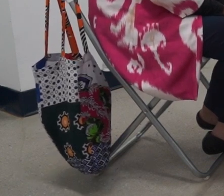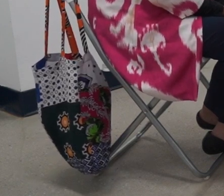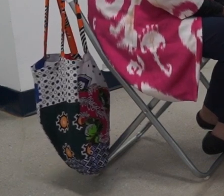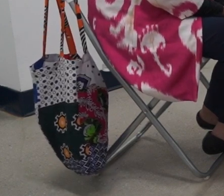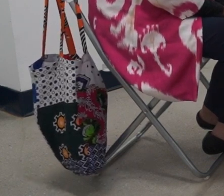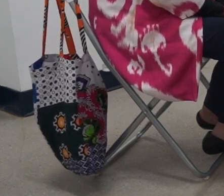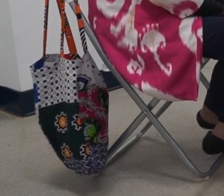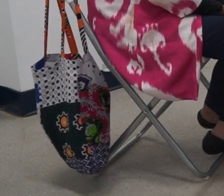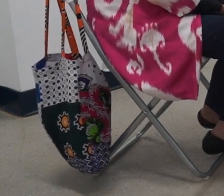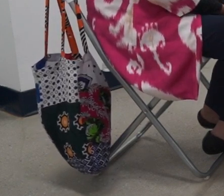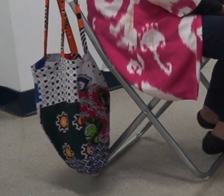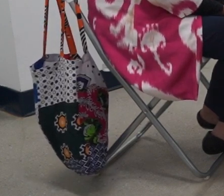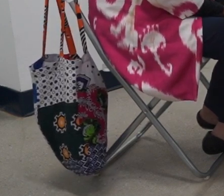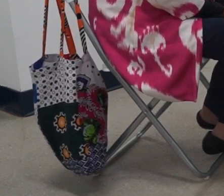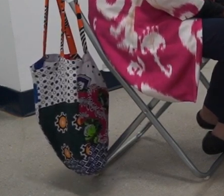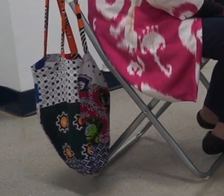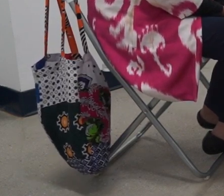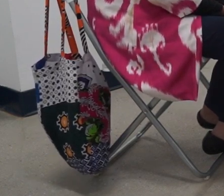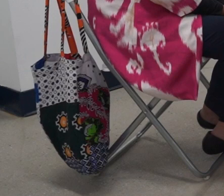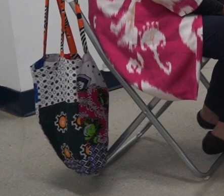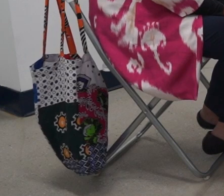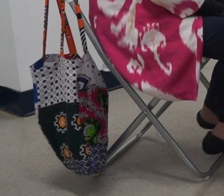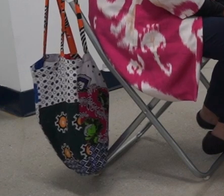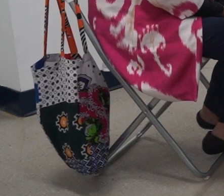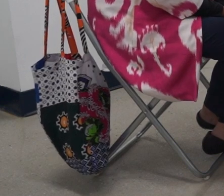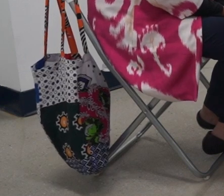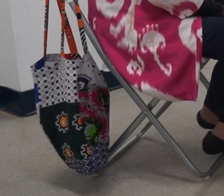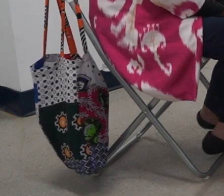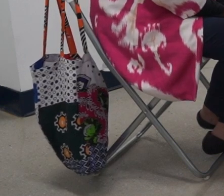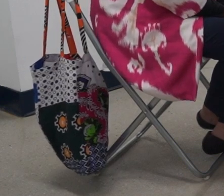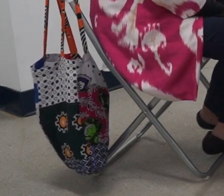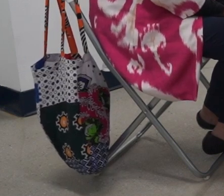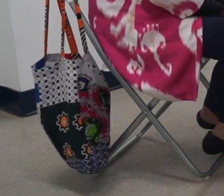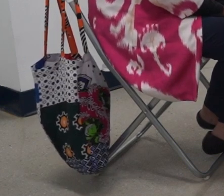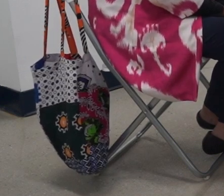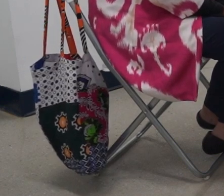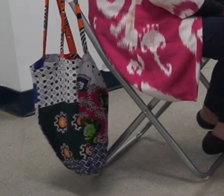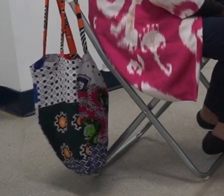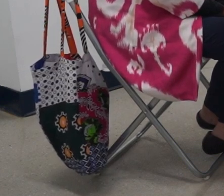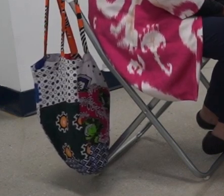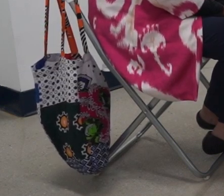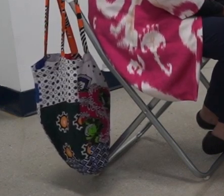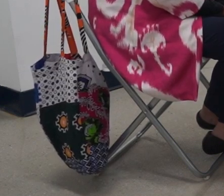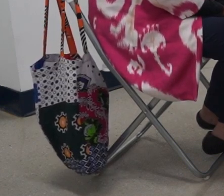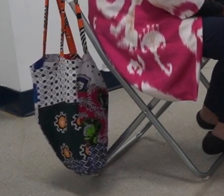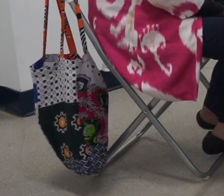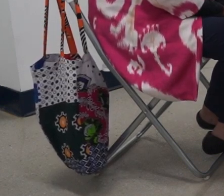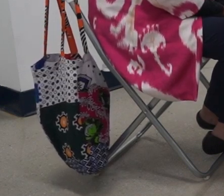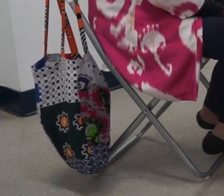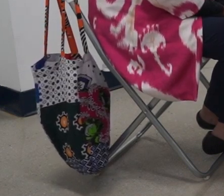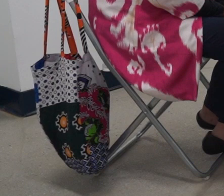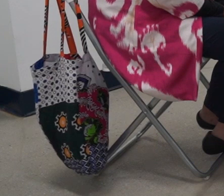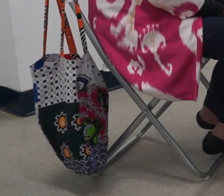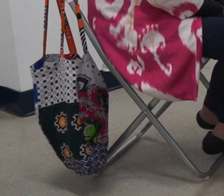please refer to the bios on the website. Y'all can read it by yourselves and figure out everything they've done. And I'm going to hand it over to Deepa, who's going